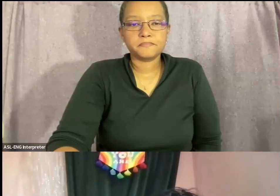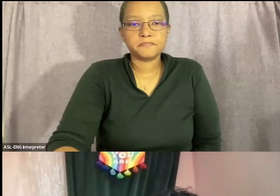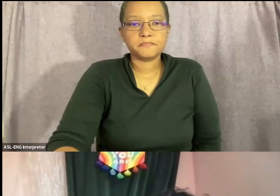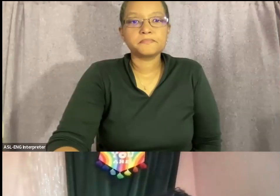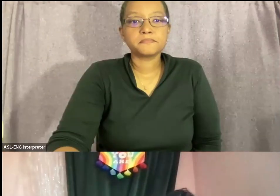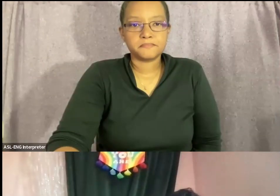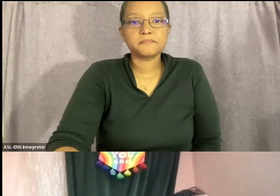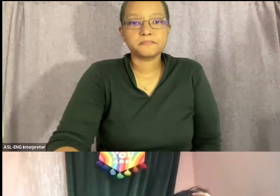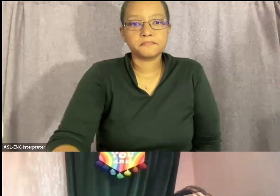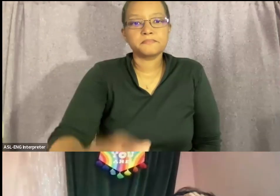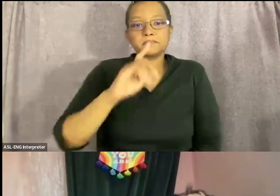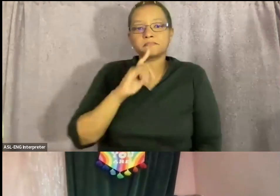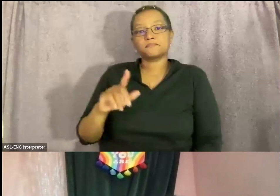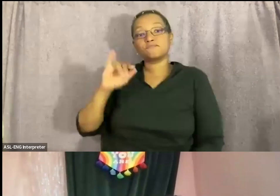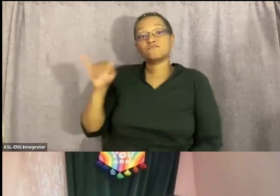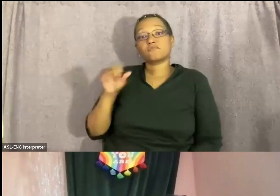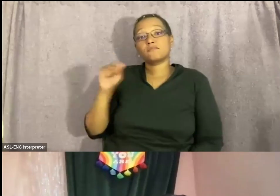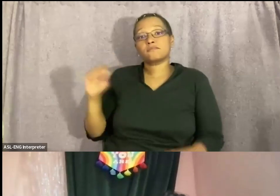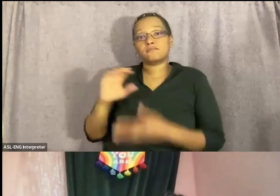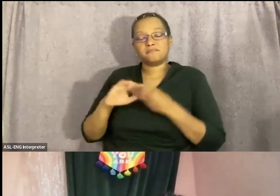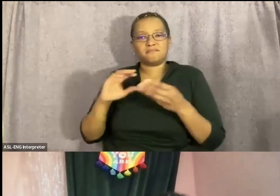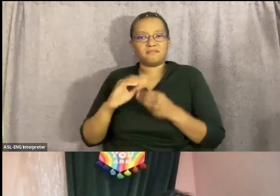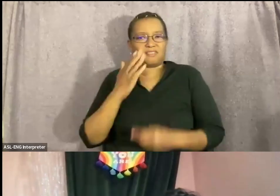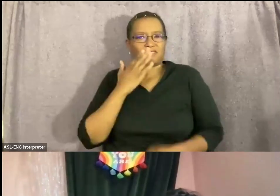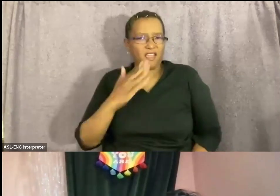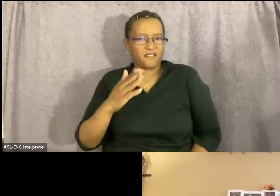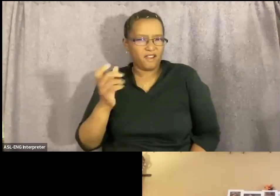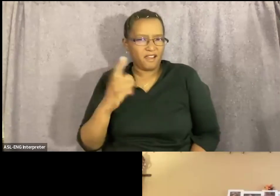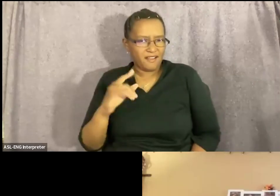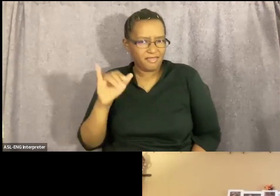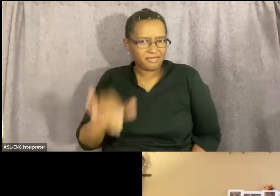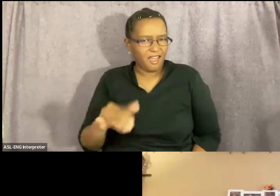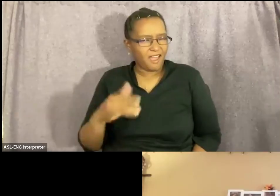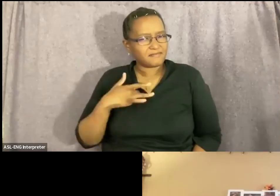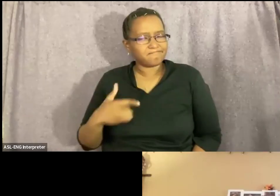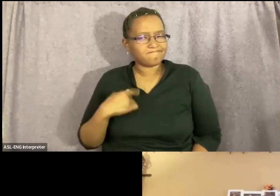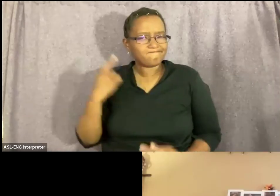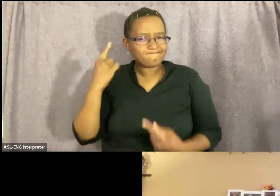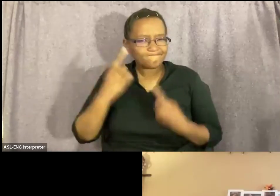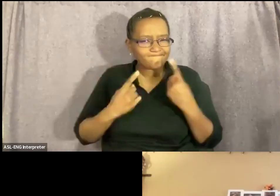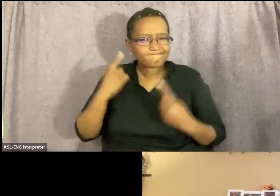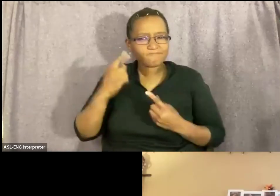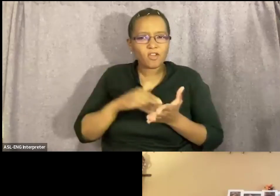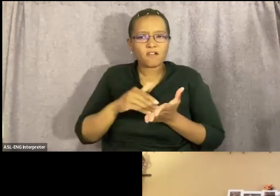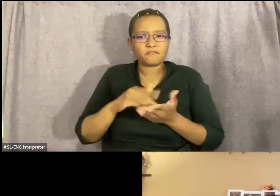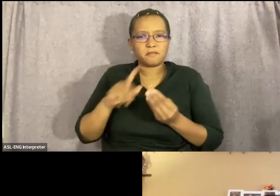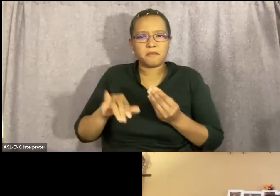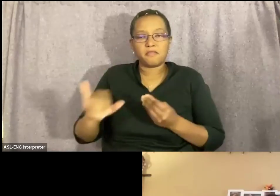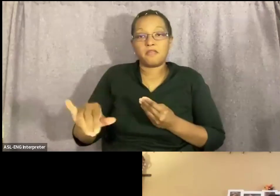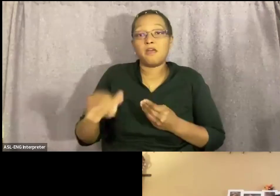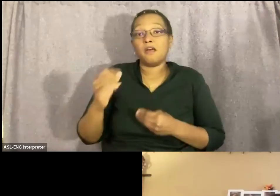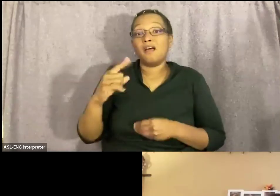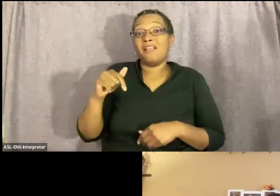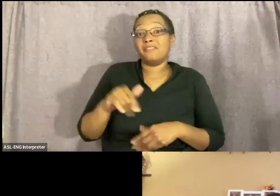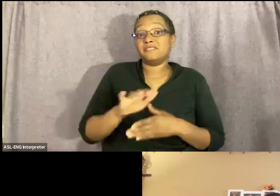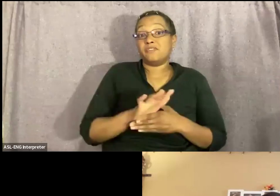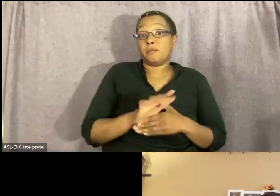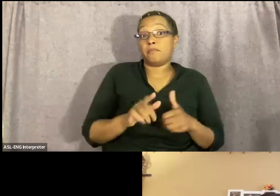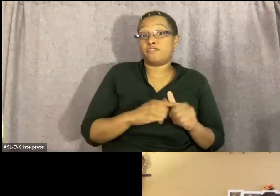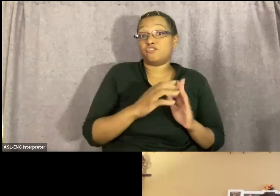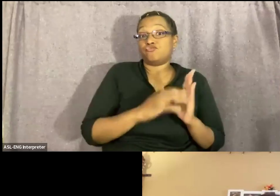being someone who typically is behind the scenes versus moving forward and taking up space. And so just in all of